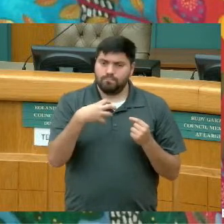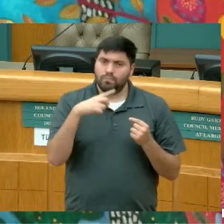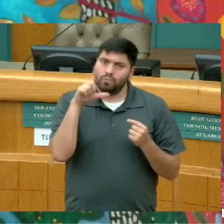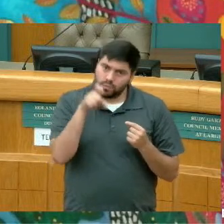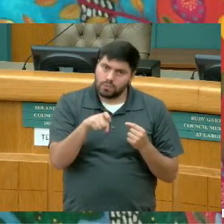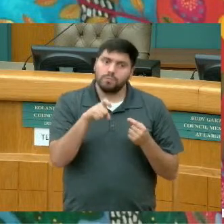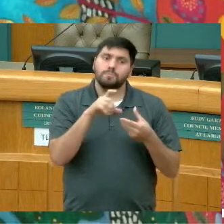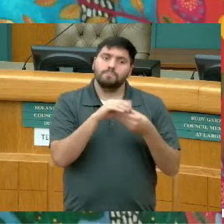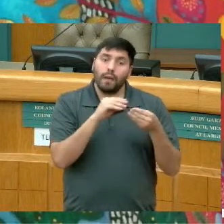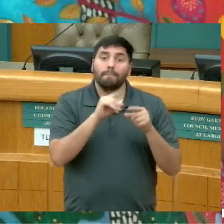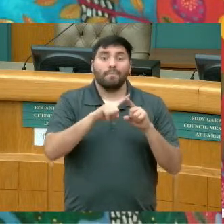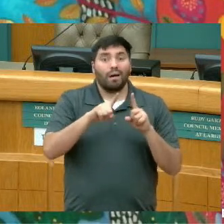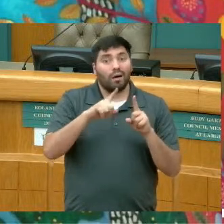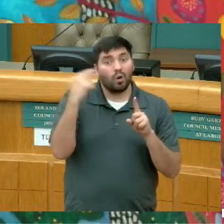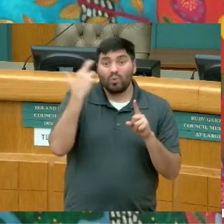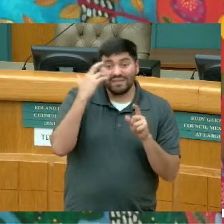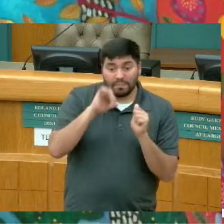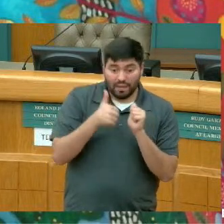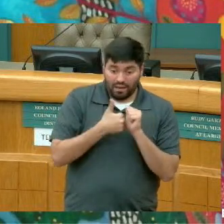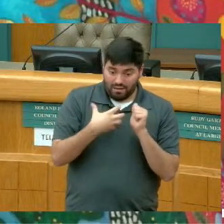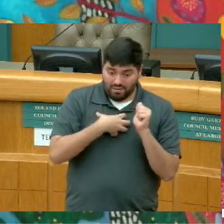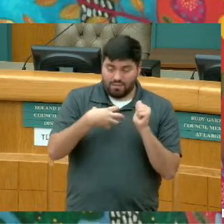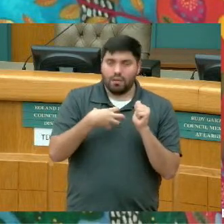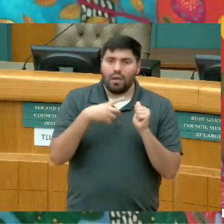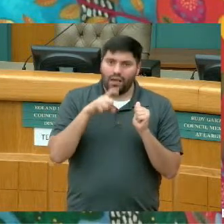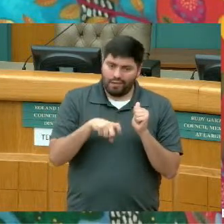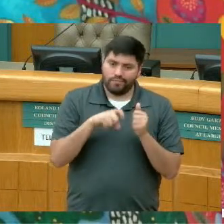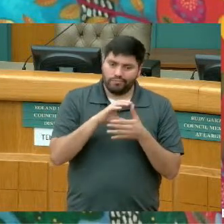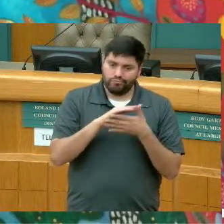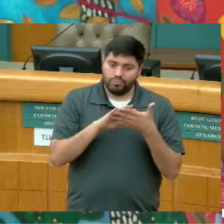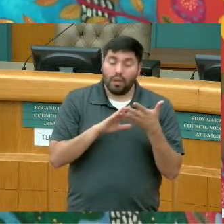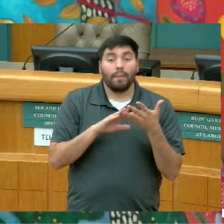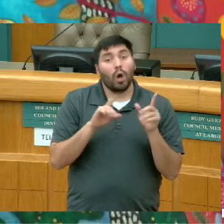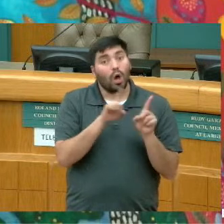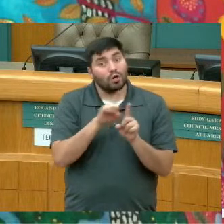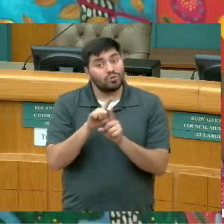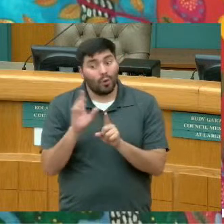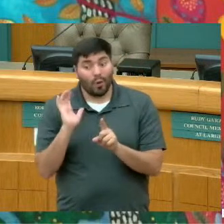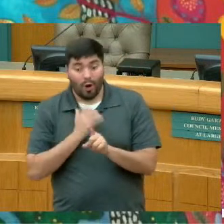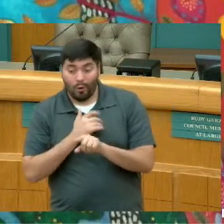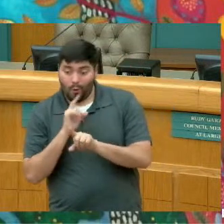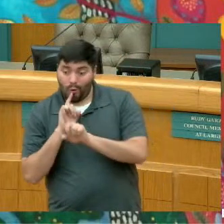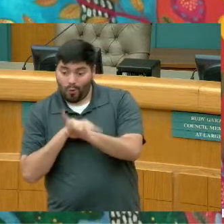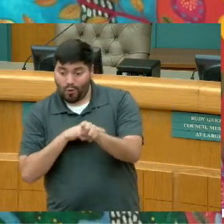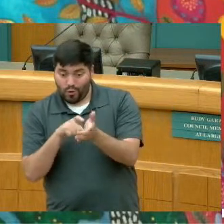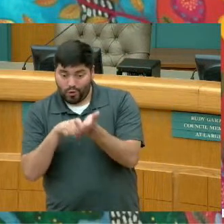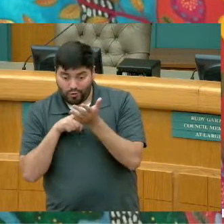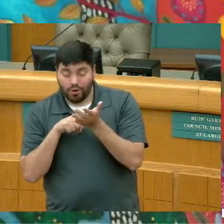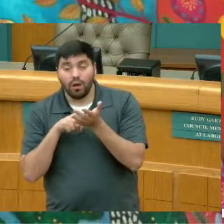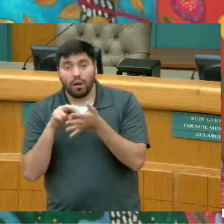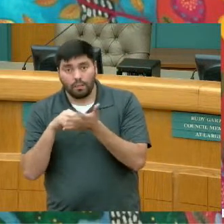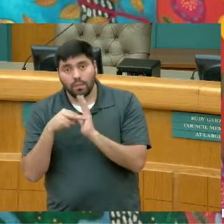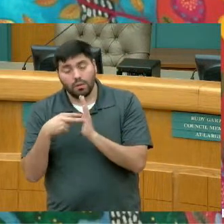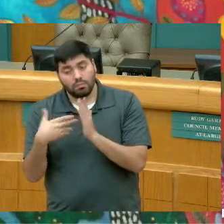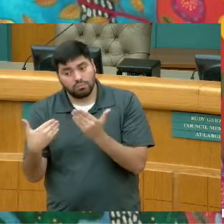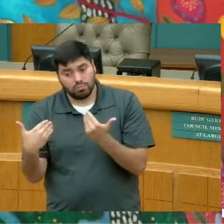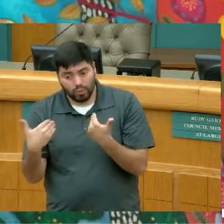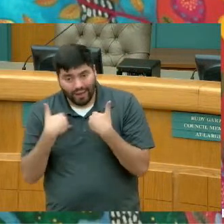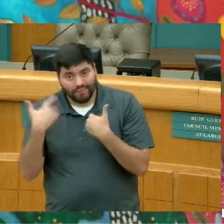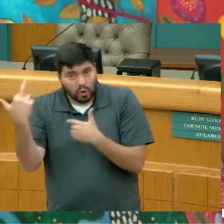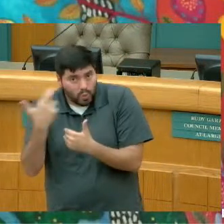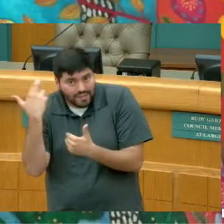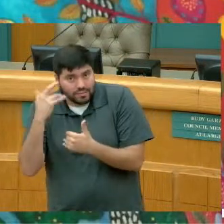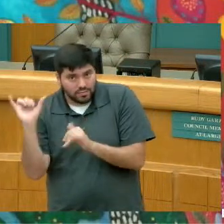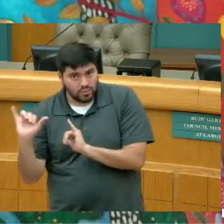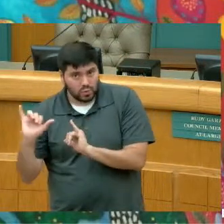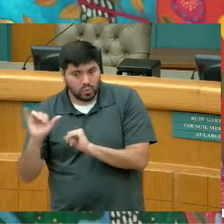to also support our rationales for the orders that we create. I do believe that that's the best thing I